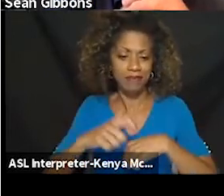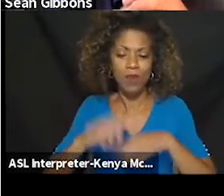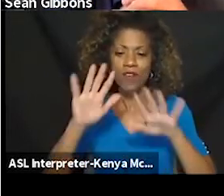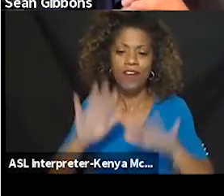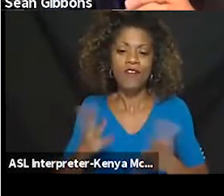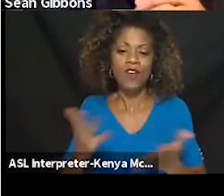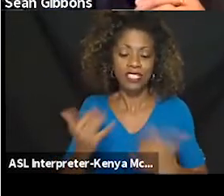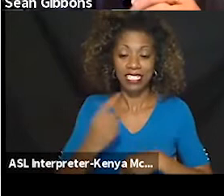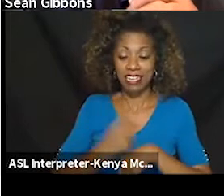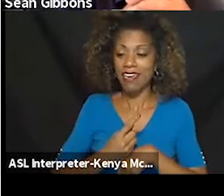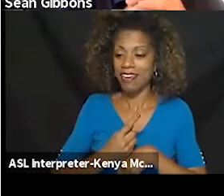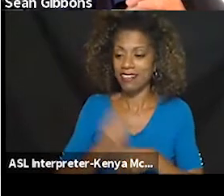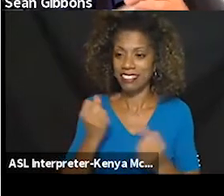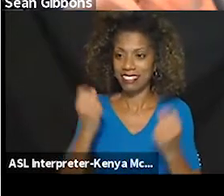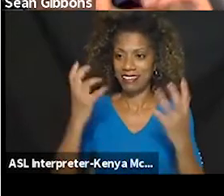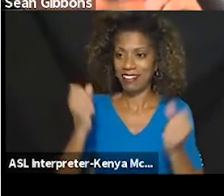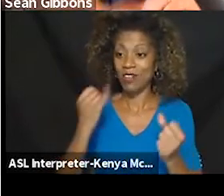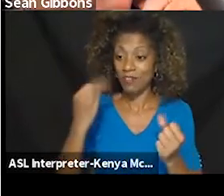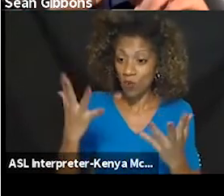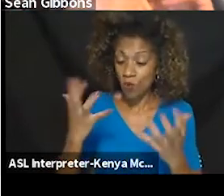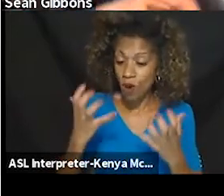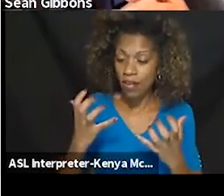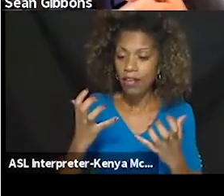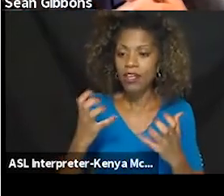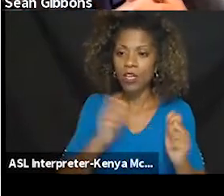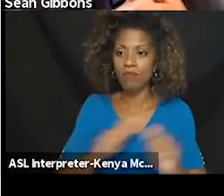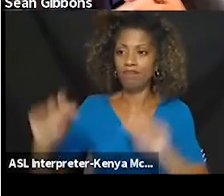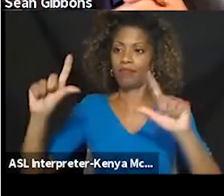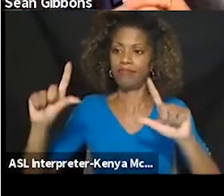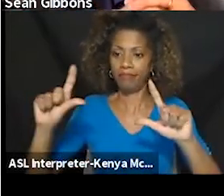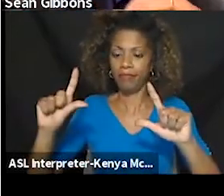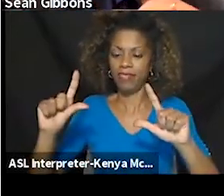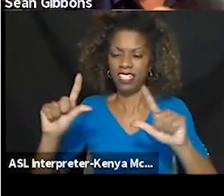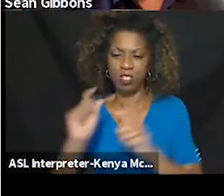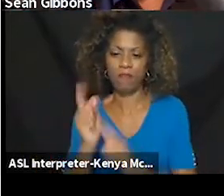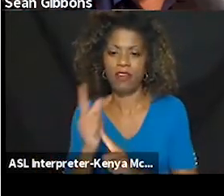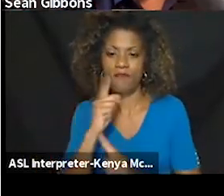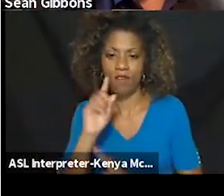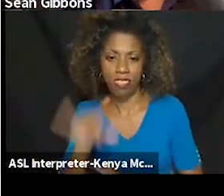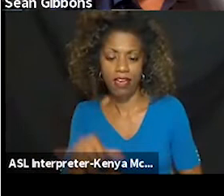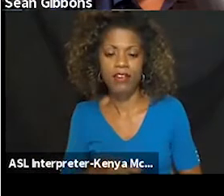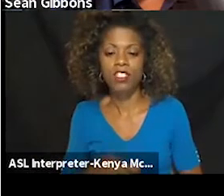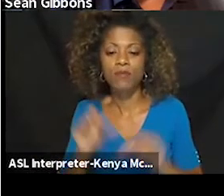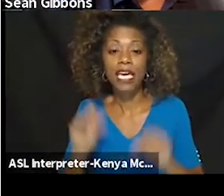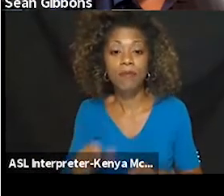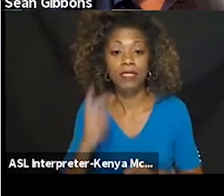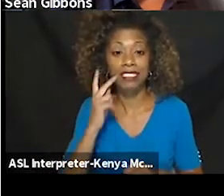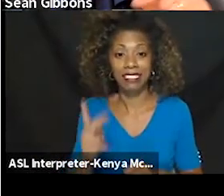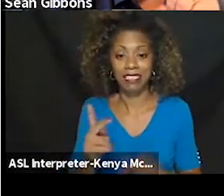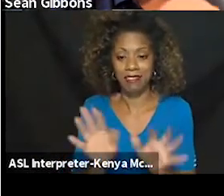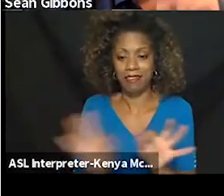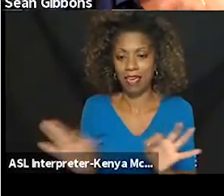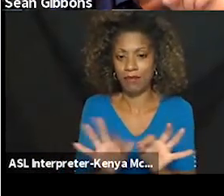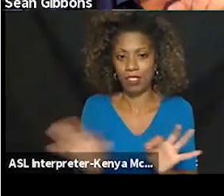her, ASL interpretation. So if you want that, she's going to be popping up in the screen in just a quick minute, and you should be able to see the transcripts now. There, it should